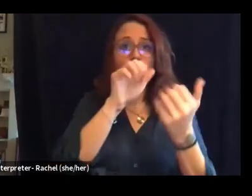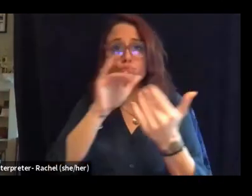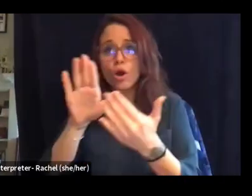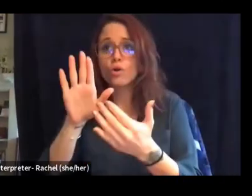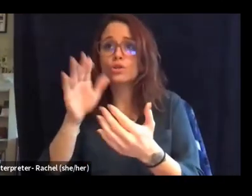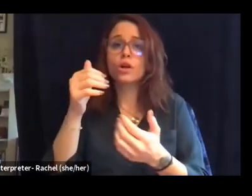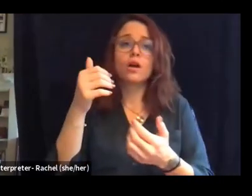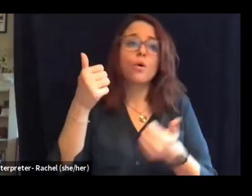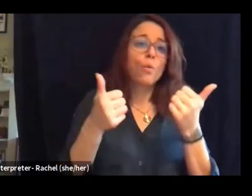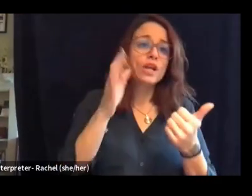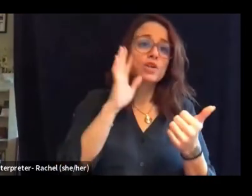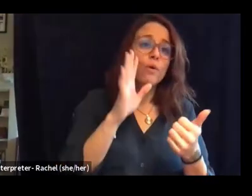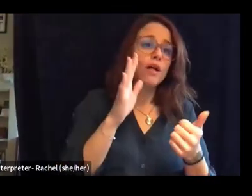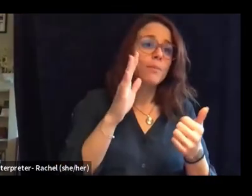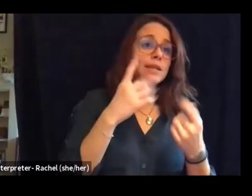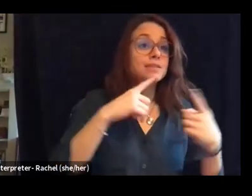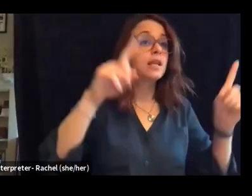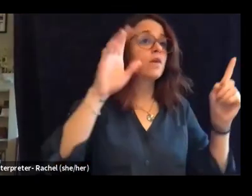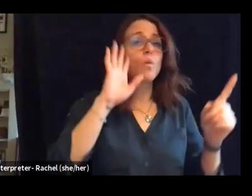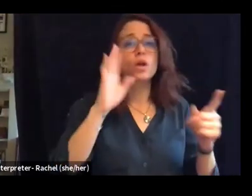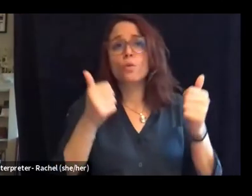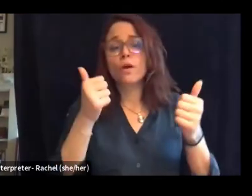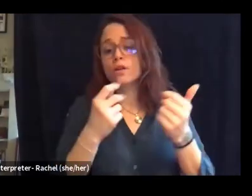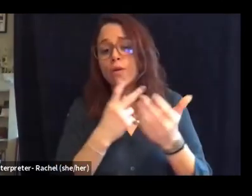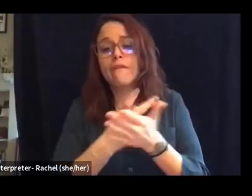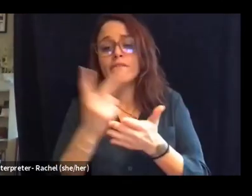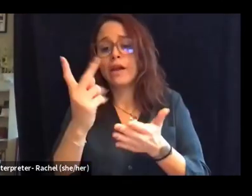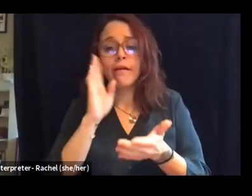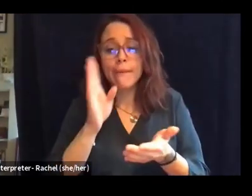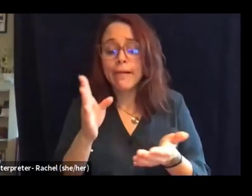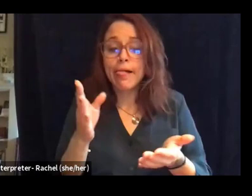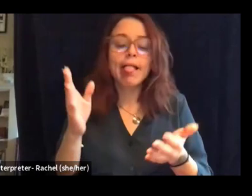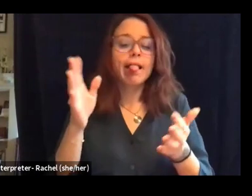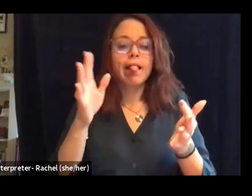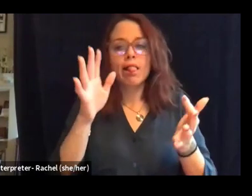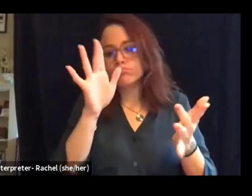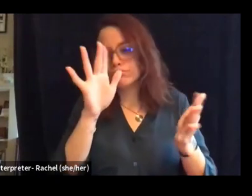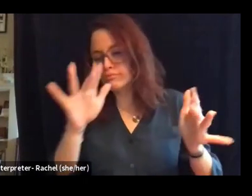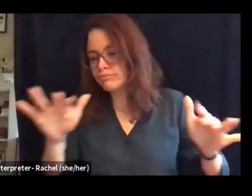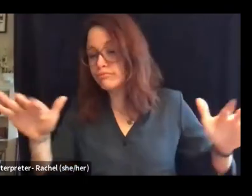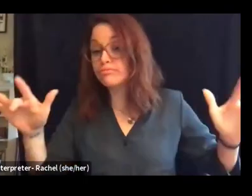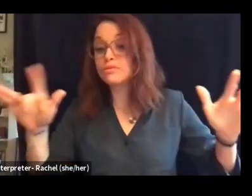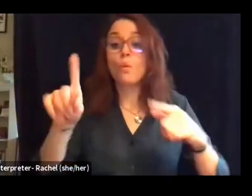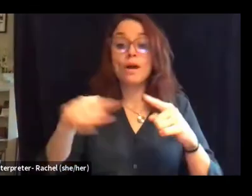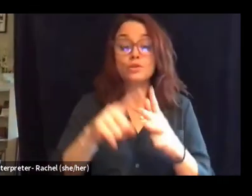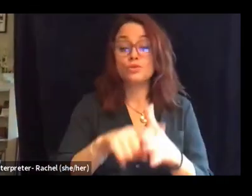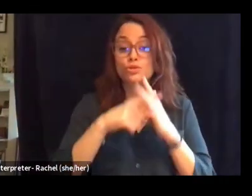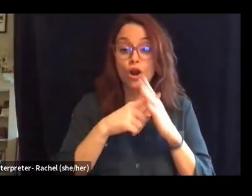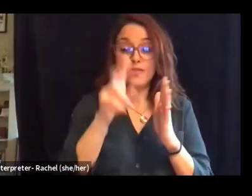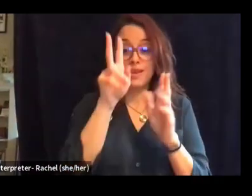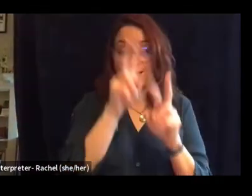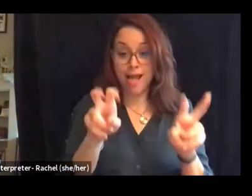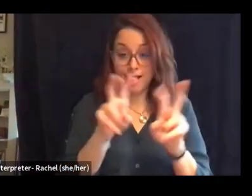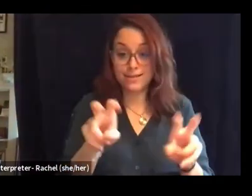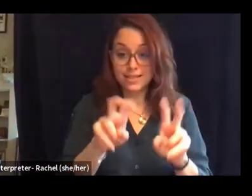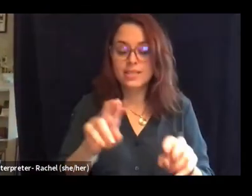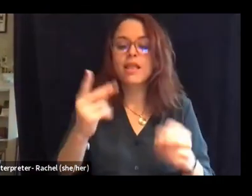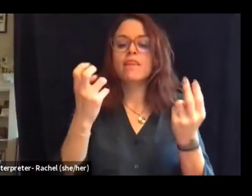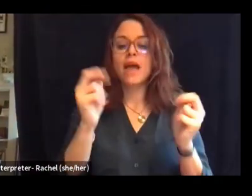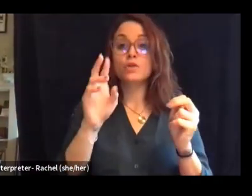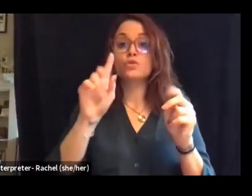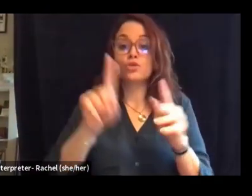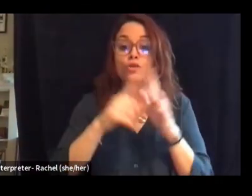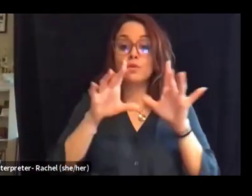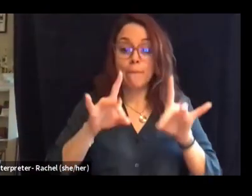you. And so when you do this analysis, you'll begin to get a sense of what you need to pay for your particular